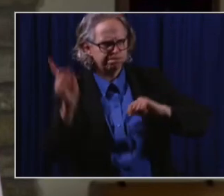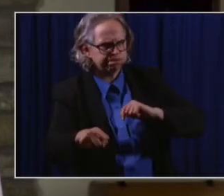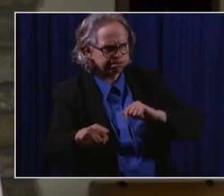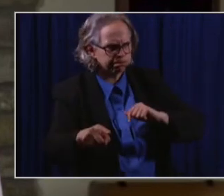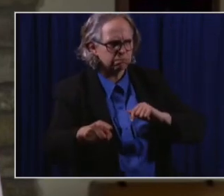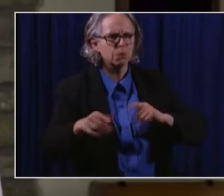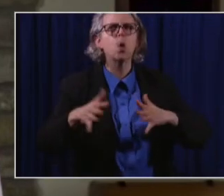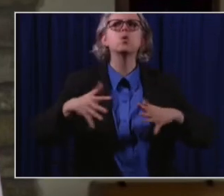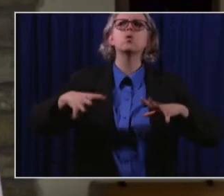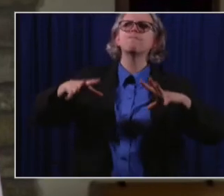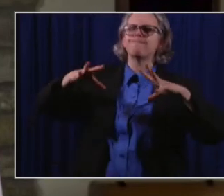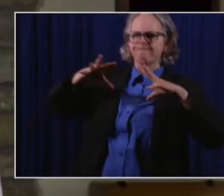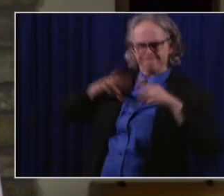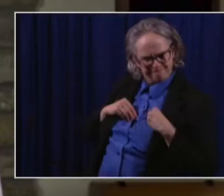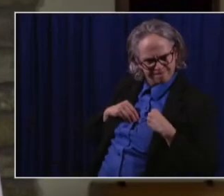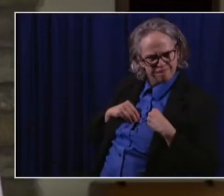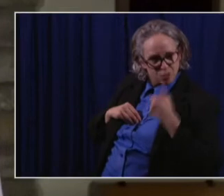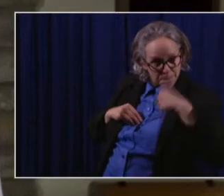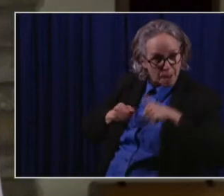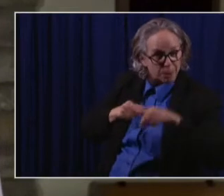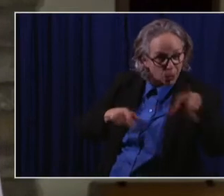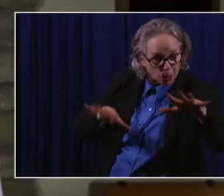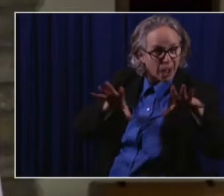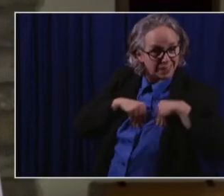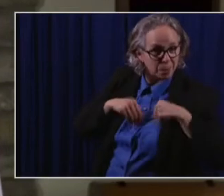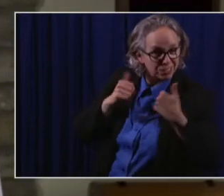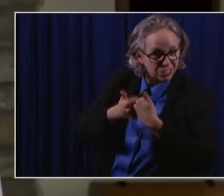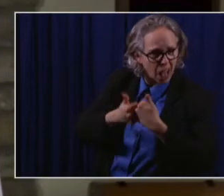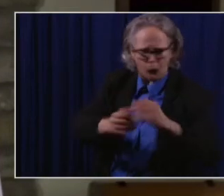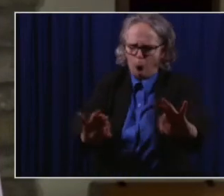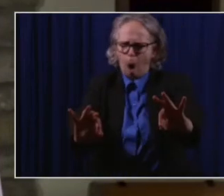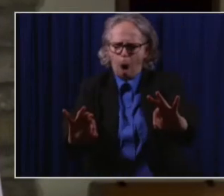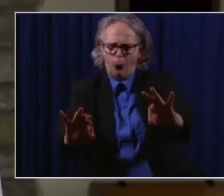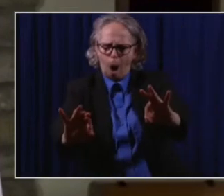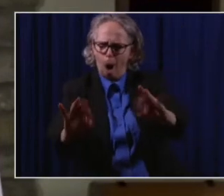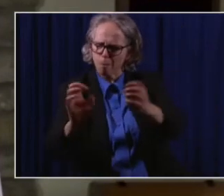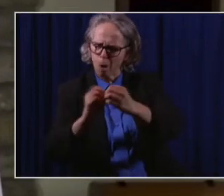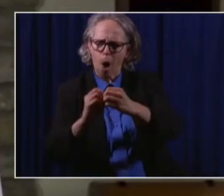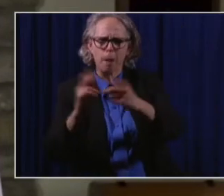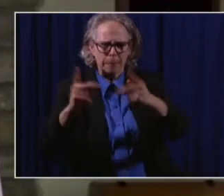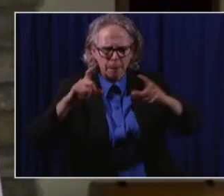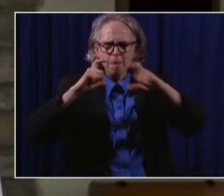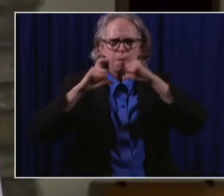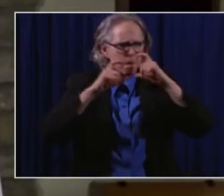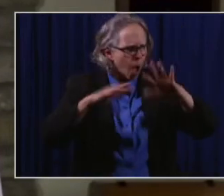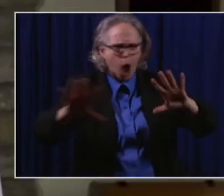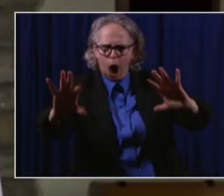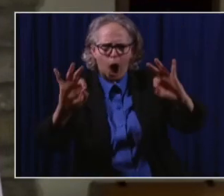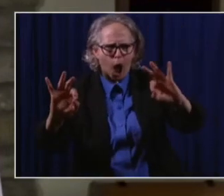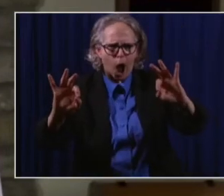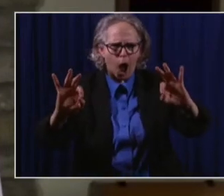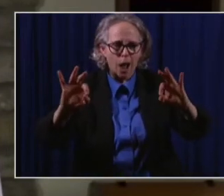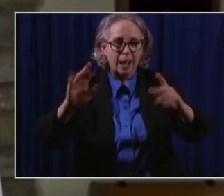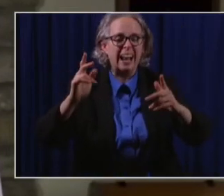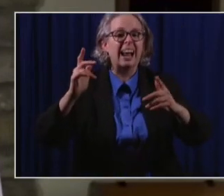challenge again and started wearing the mask at a much higher compliance, and because of that, we knocked it down